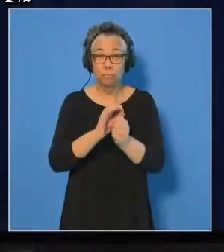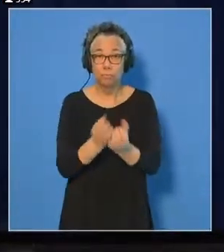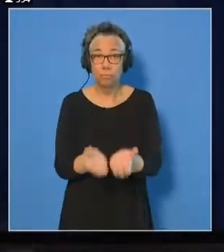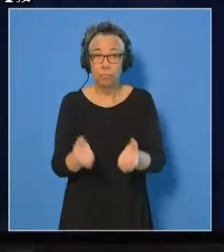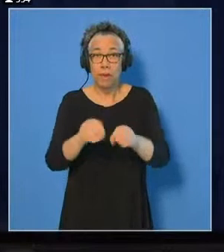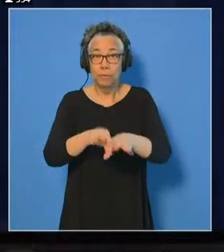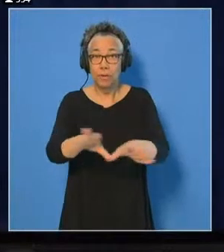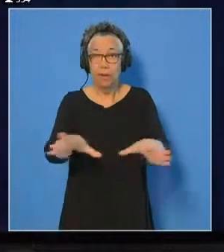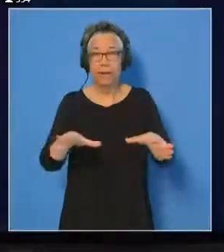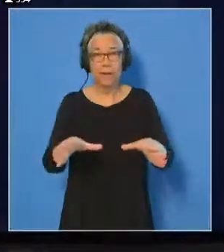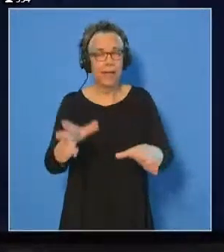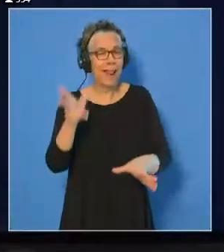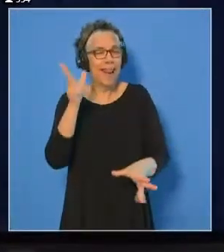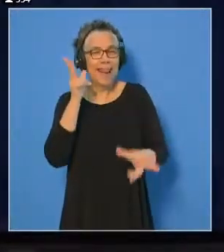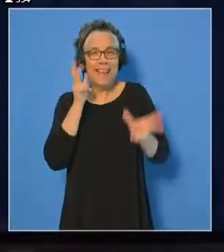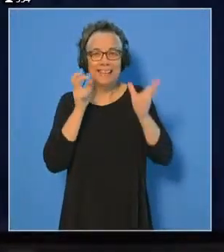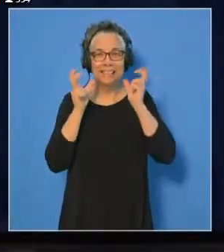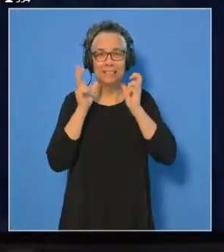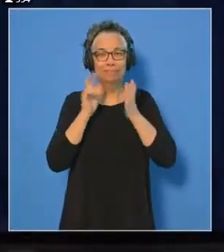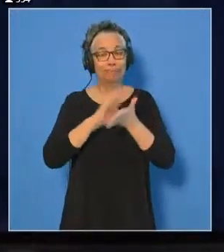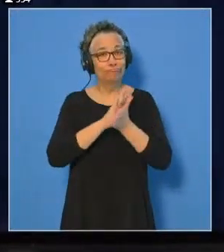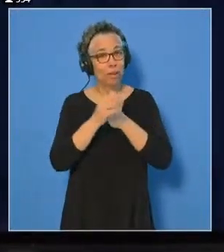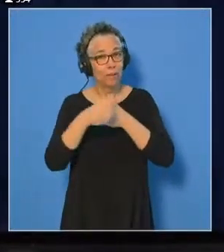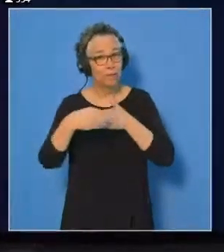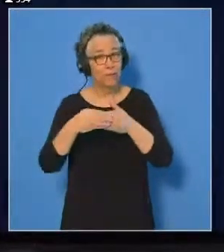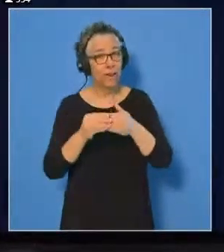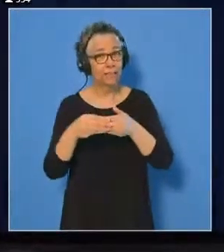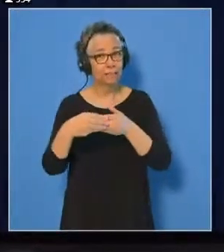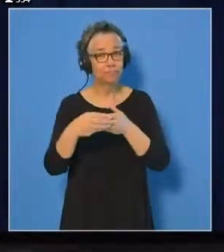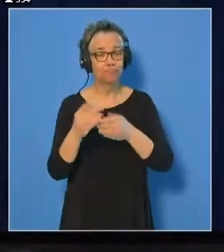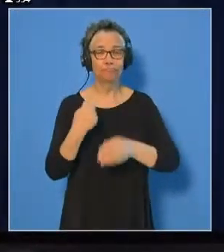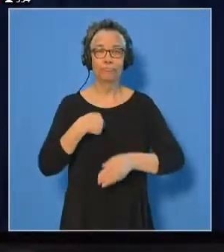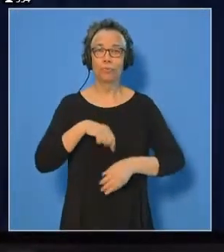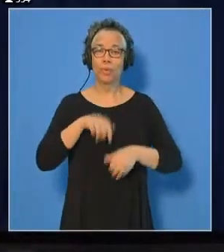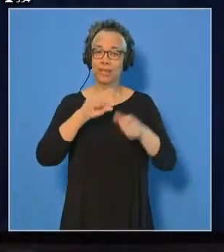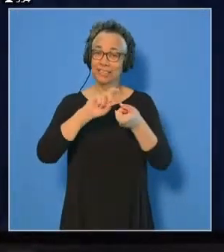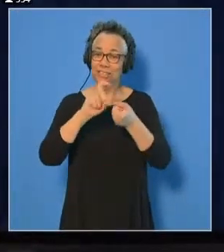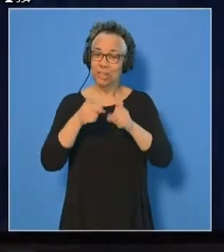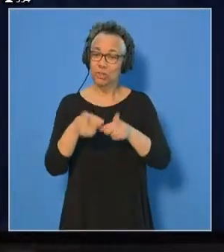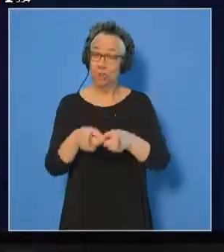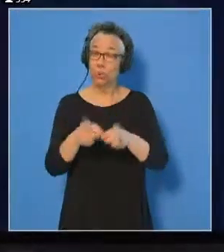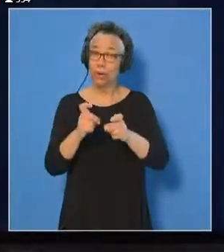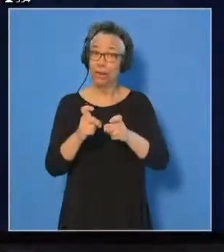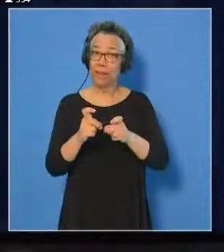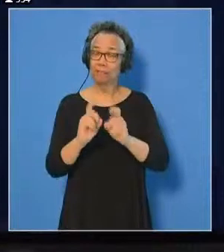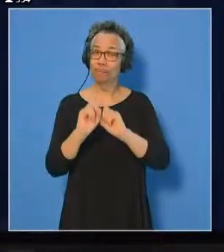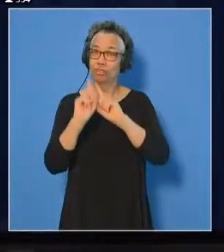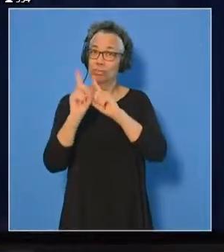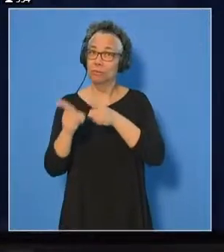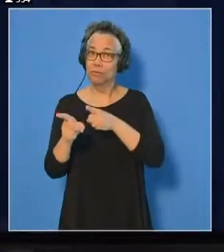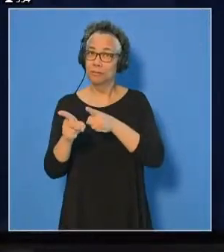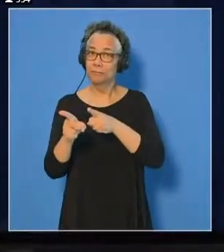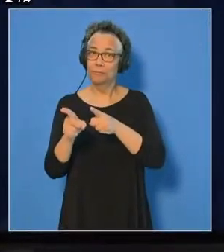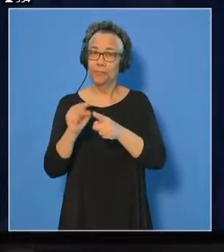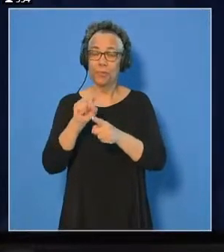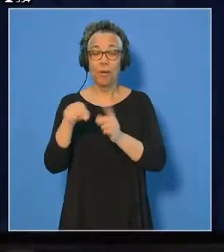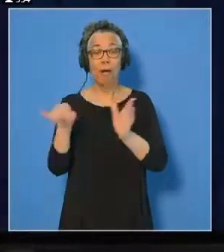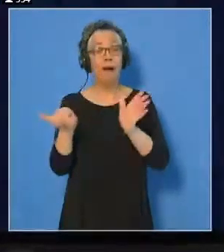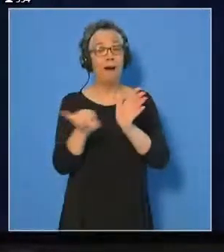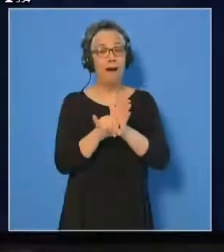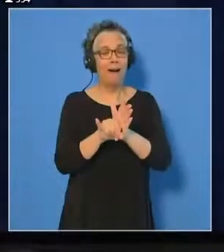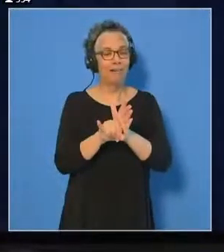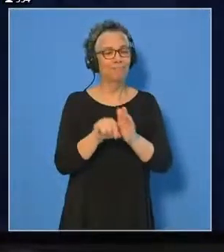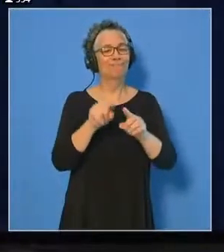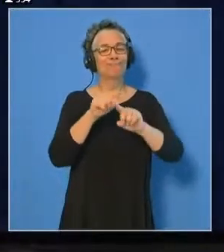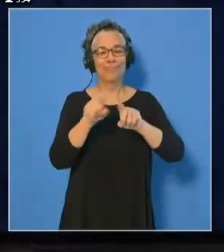listen and remain flexible, enabling us to adapt quickly and to respond whenever we identify a different or better way